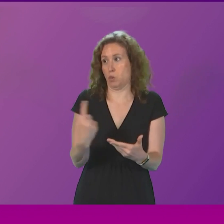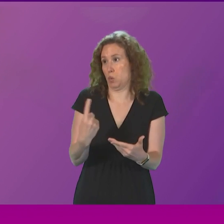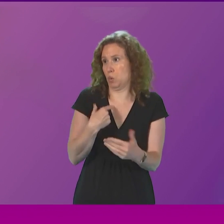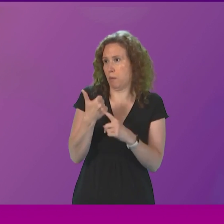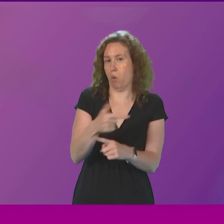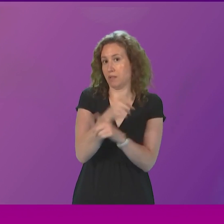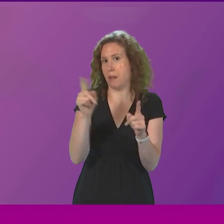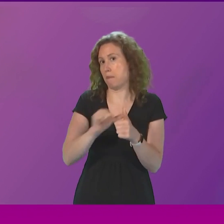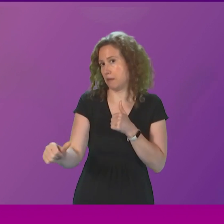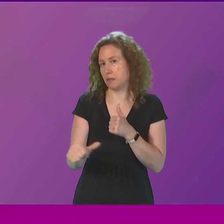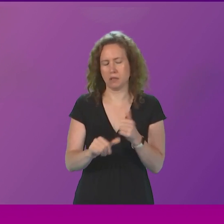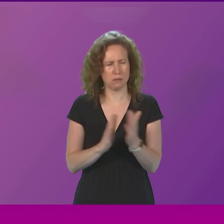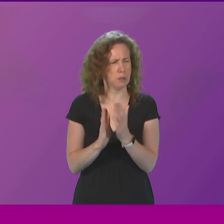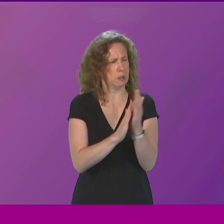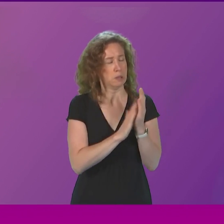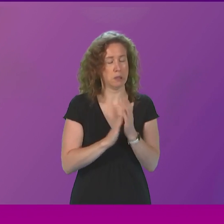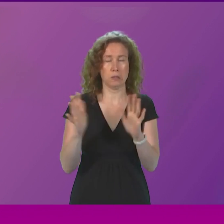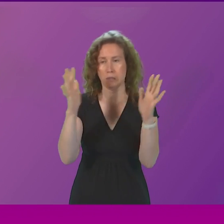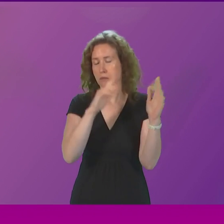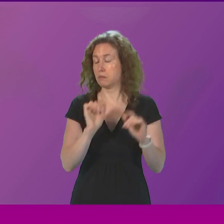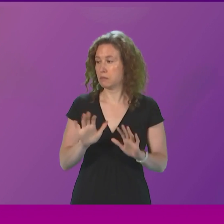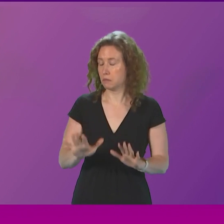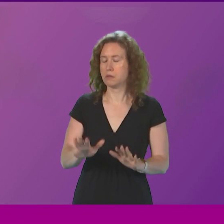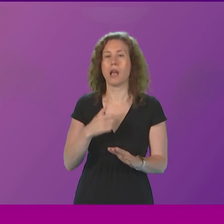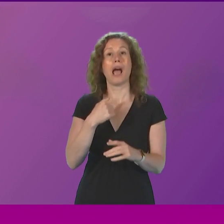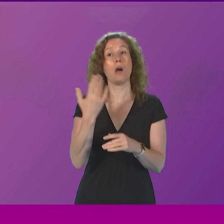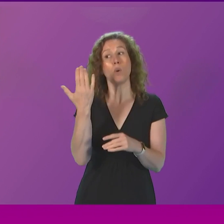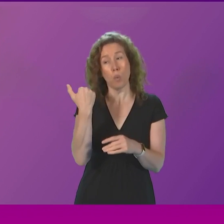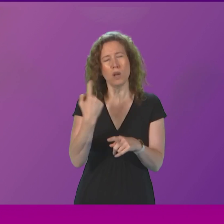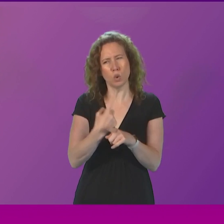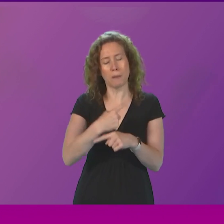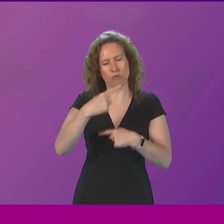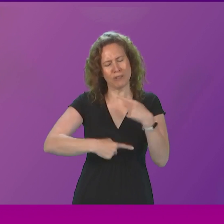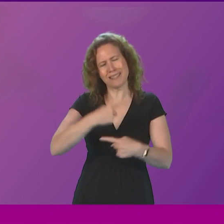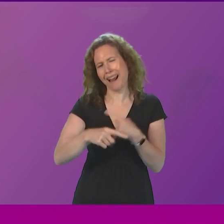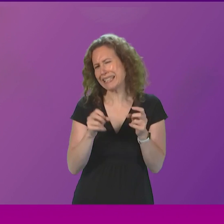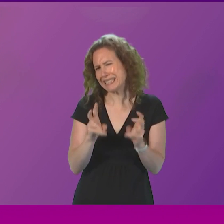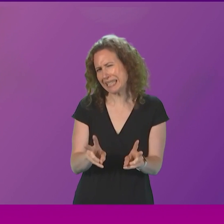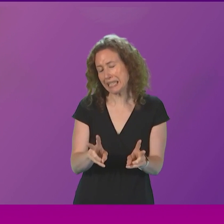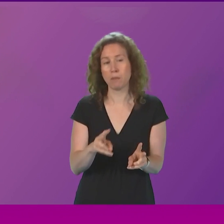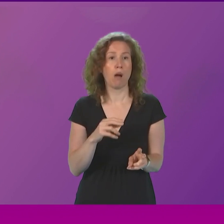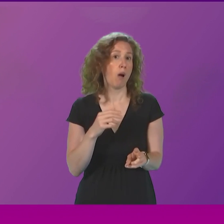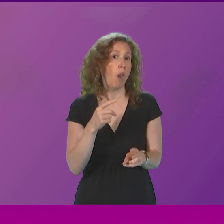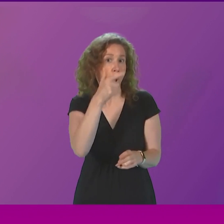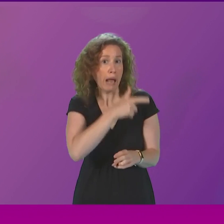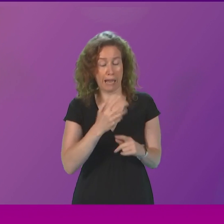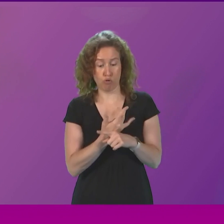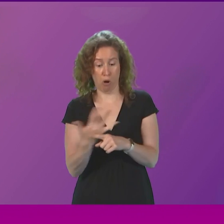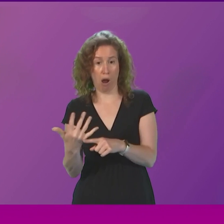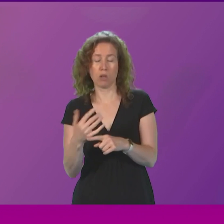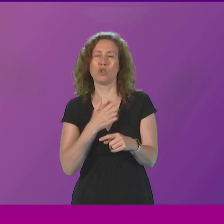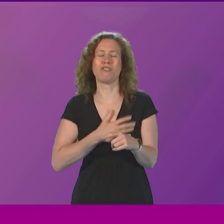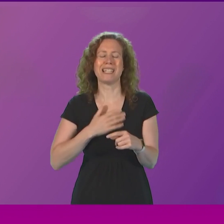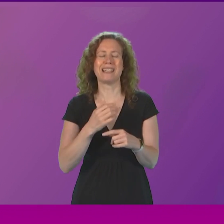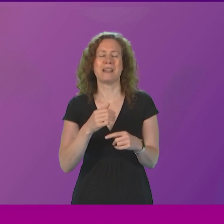Scottish Thank you, people. Members. And I'll tell you, we were talking about a recycling scheme a moment ago. Thank goodness that brass can be recycled, because there's plenty of